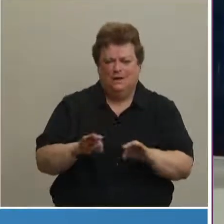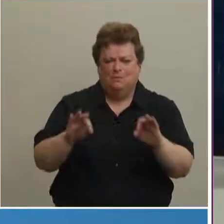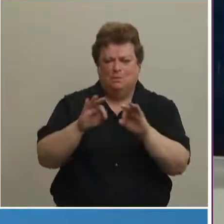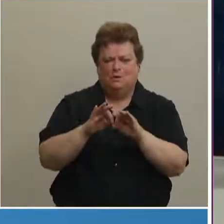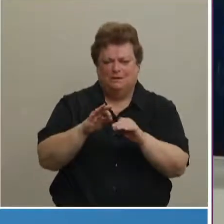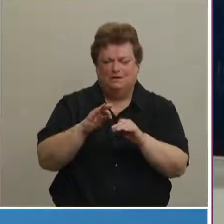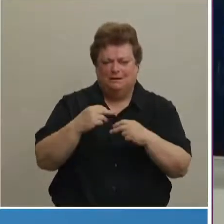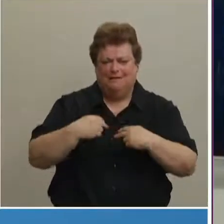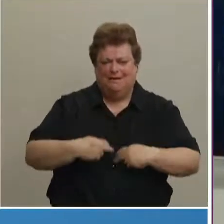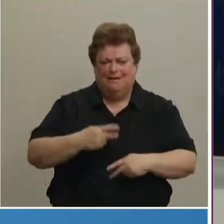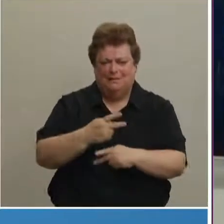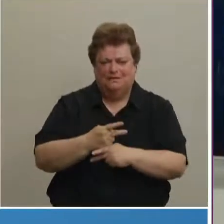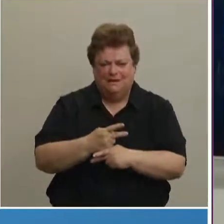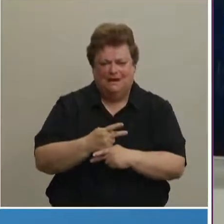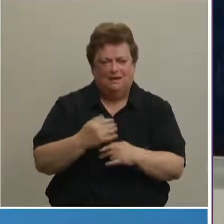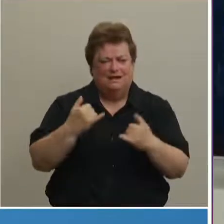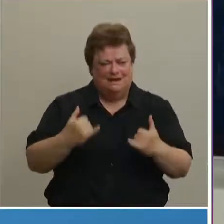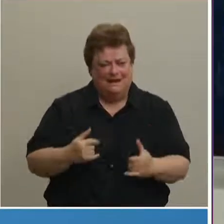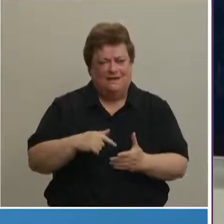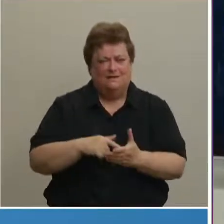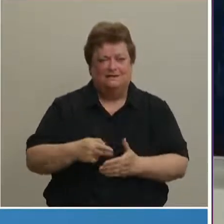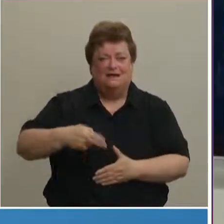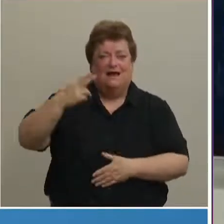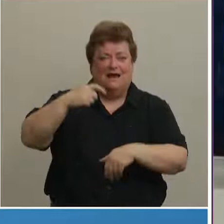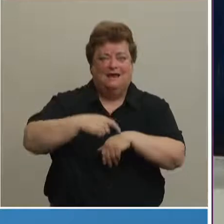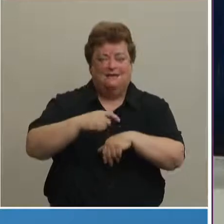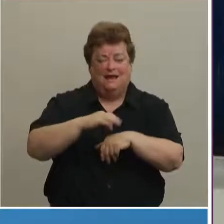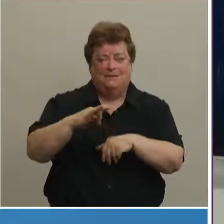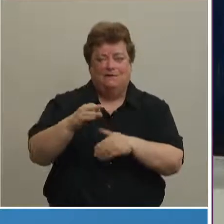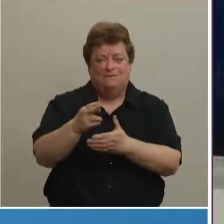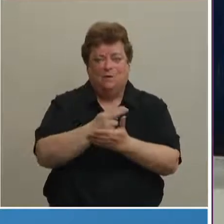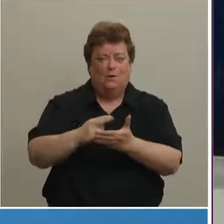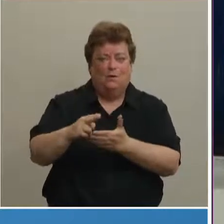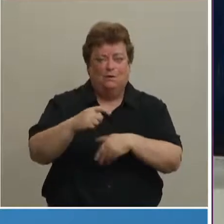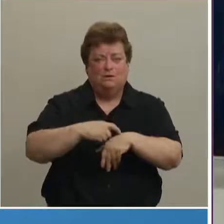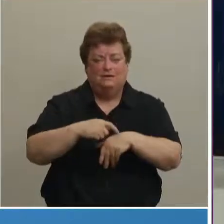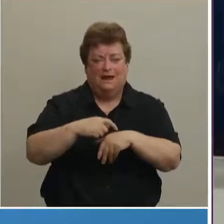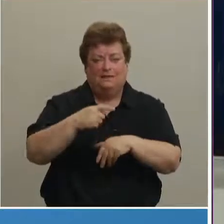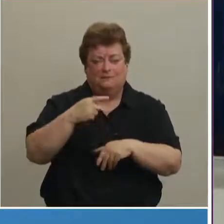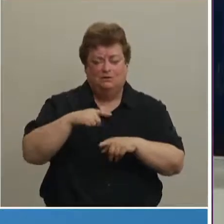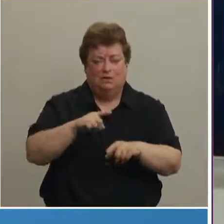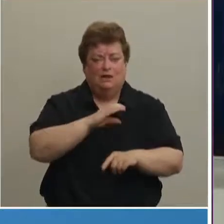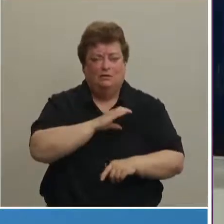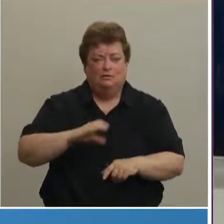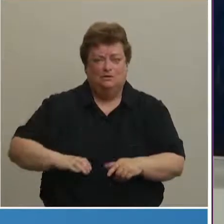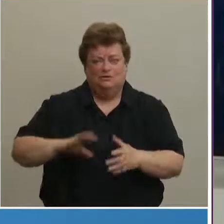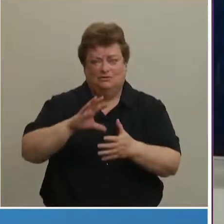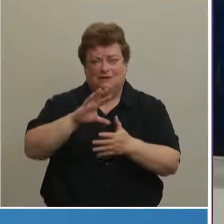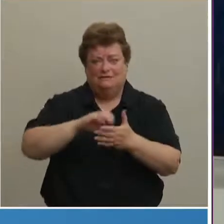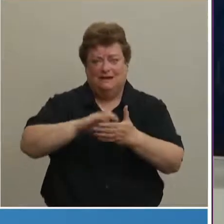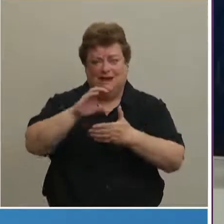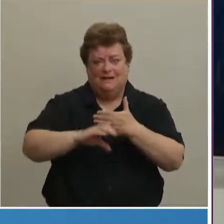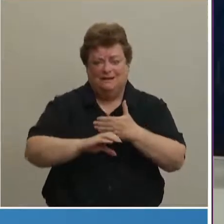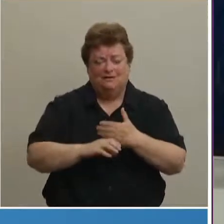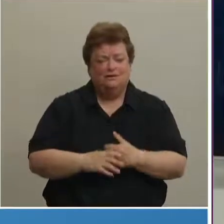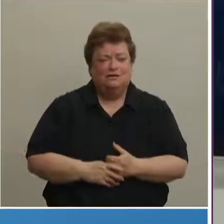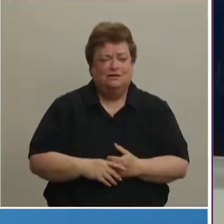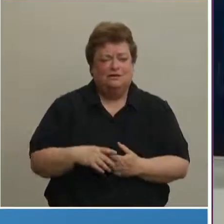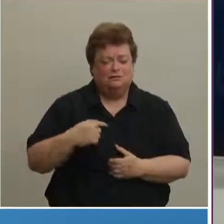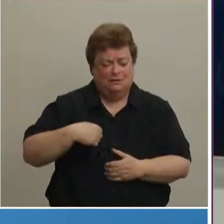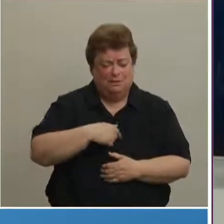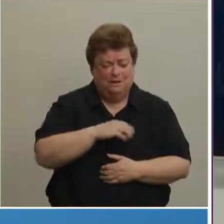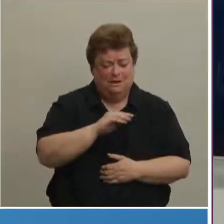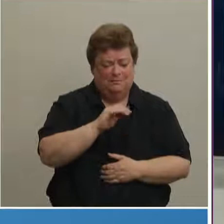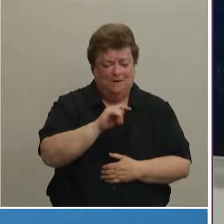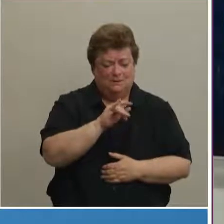care than this high time of the holiest time of the Christian calendar. So we at Mount Zion, we at the